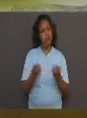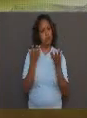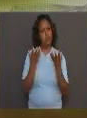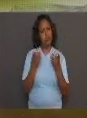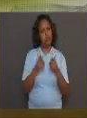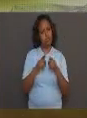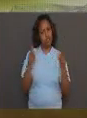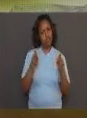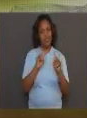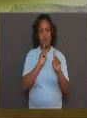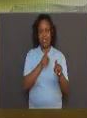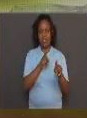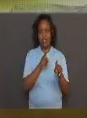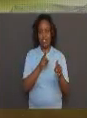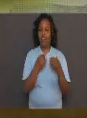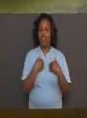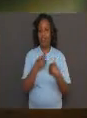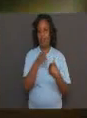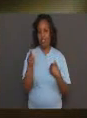great answers to this question.